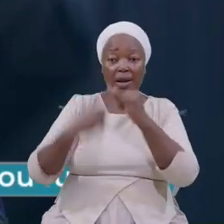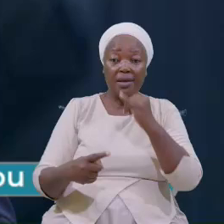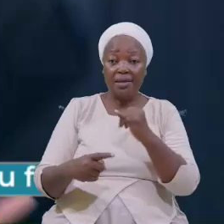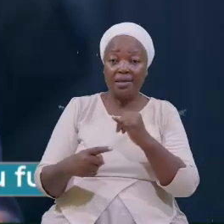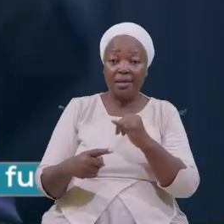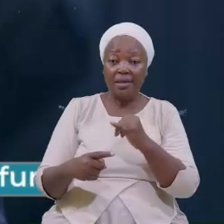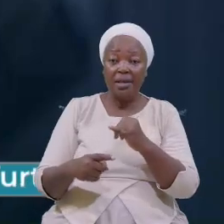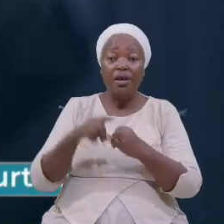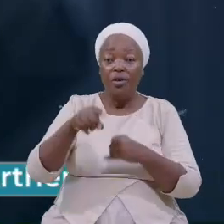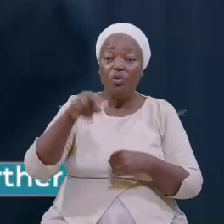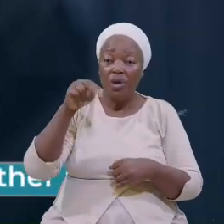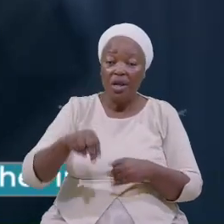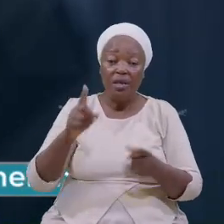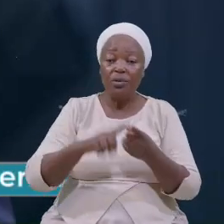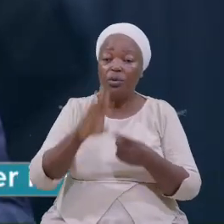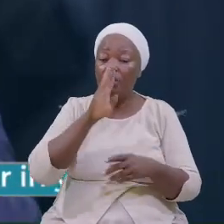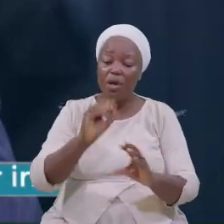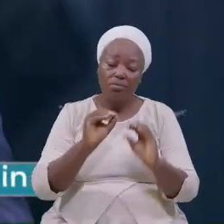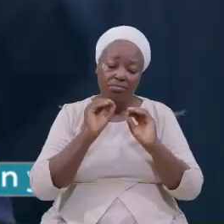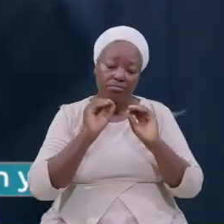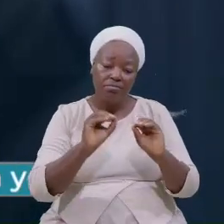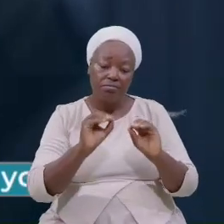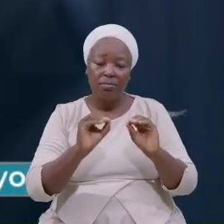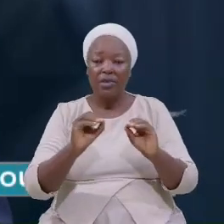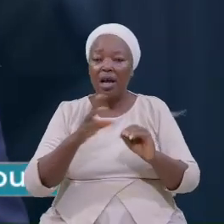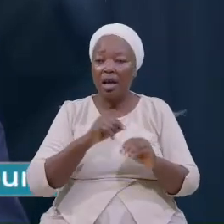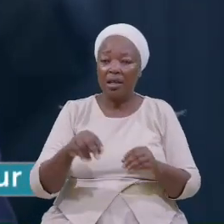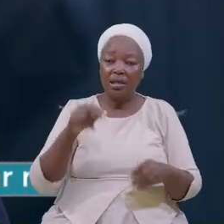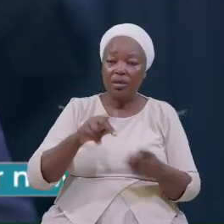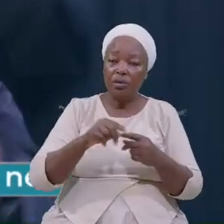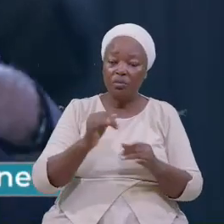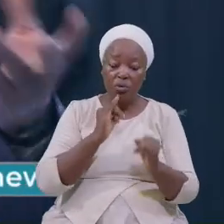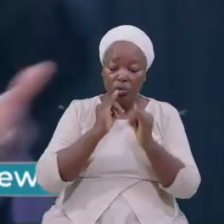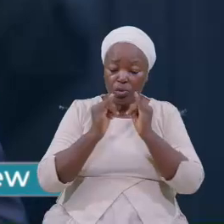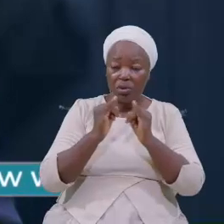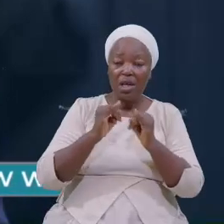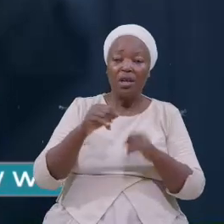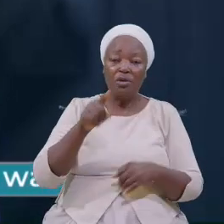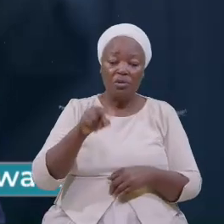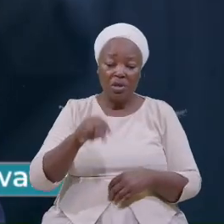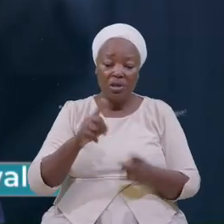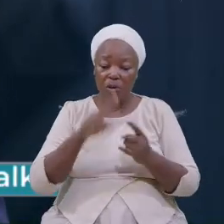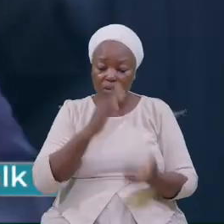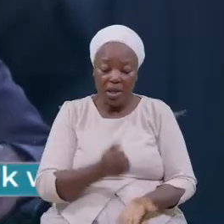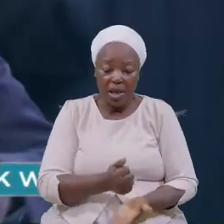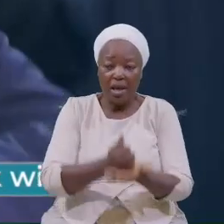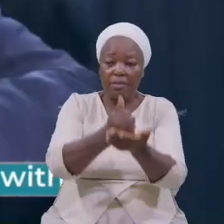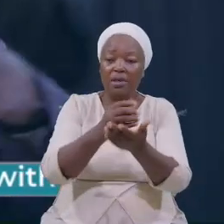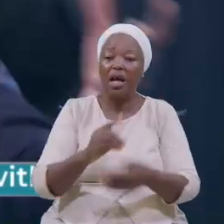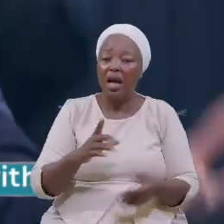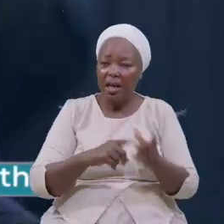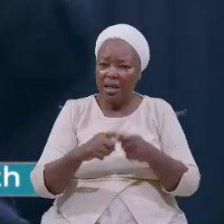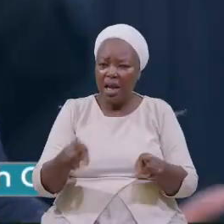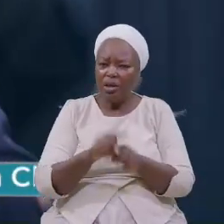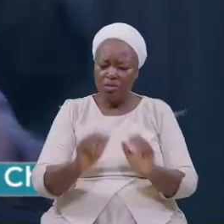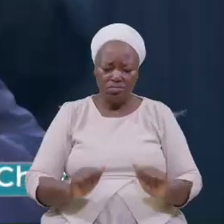you need to be taught. You need to be instructed. You need to be helped. And as you